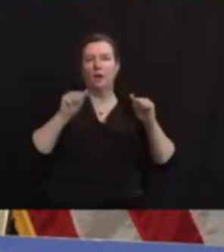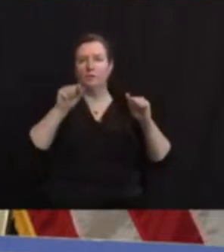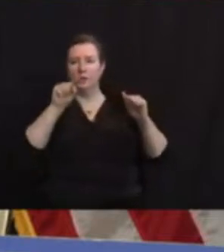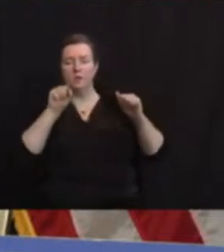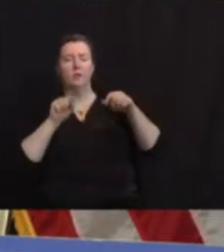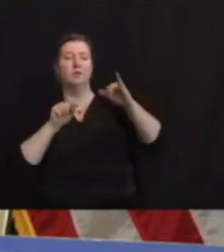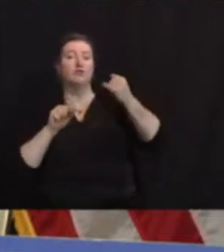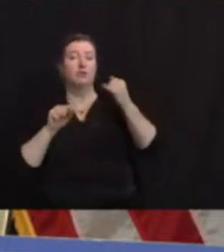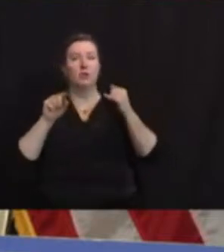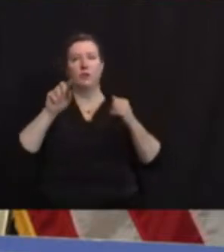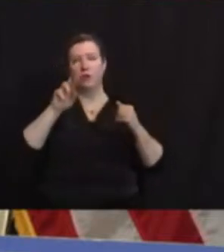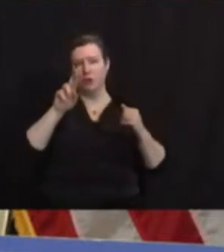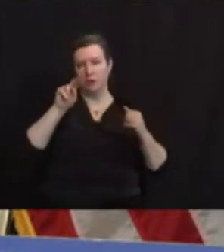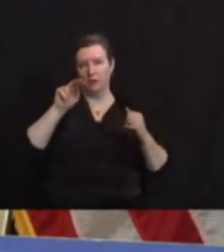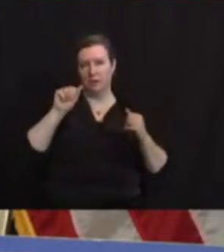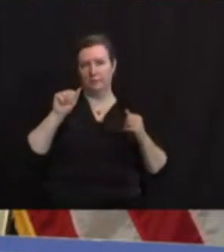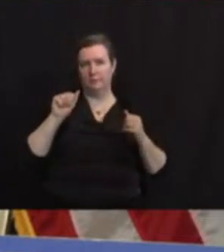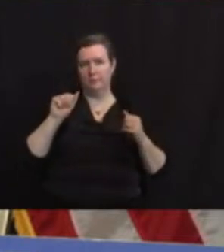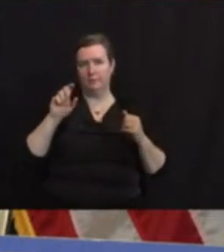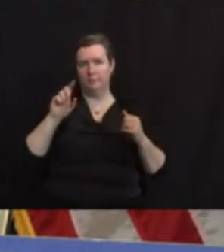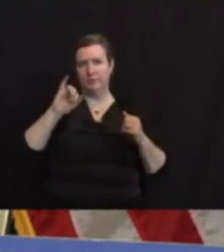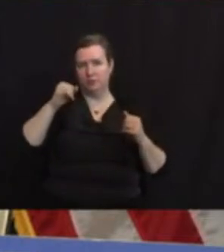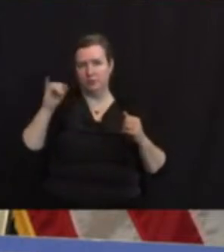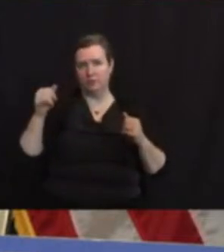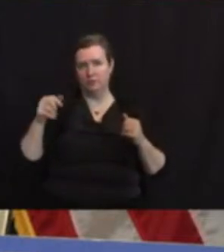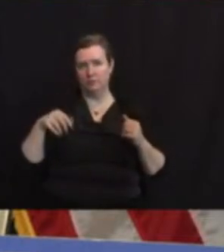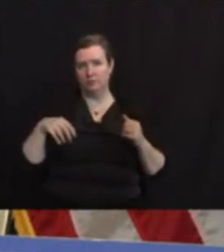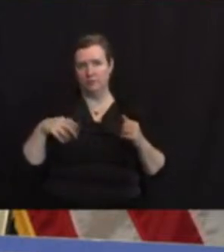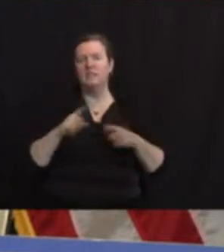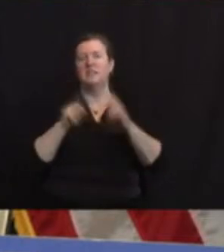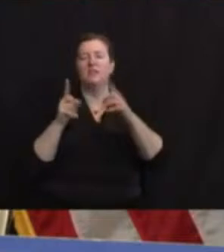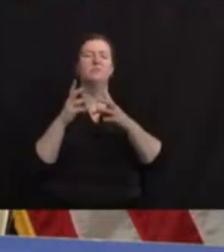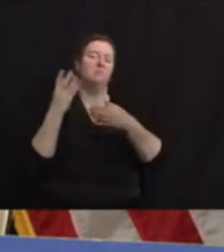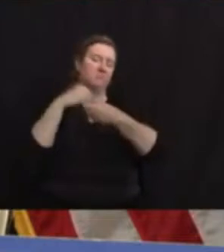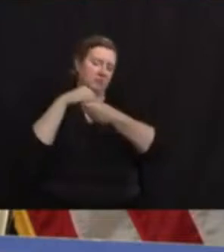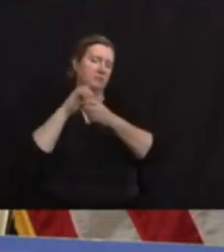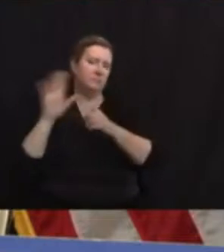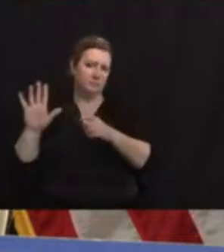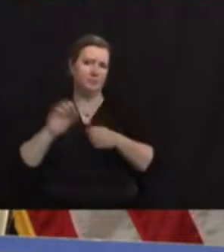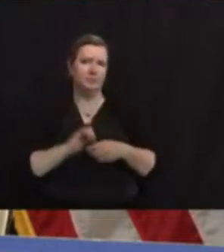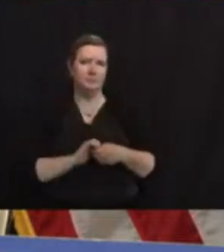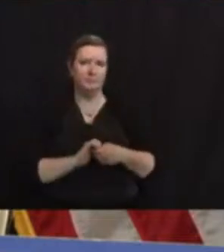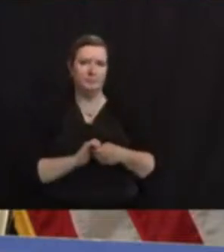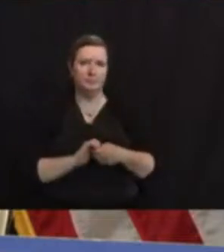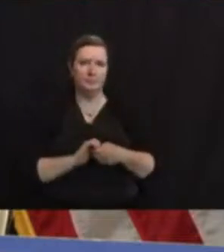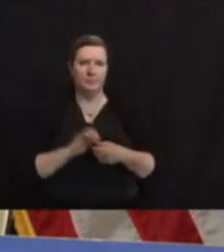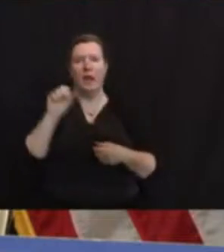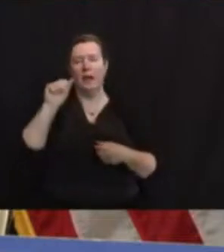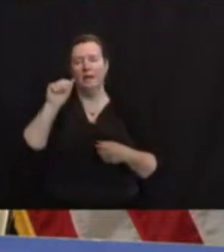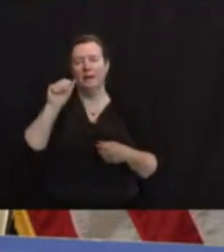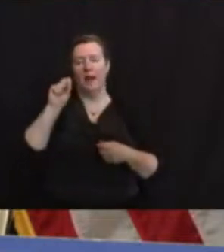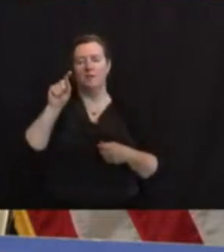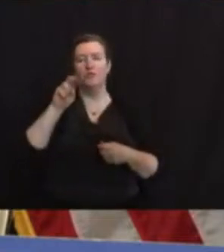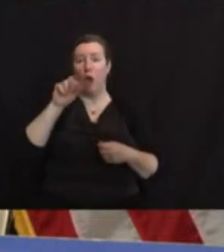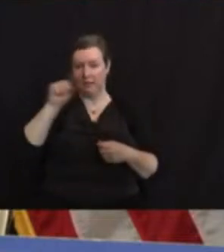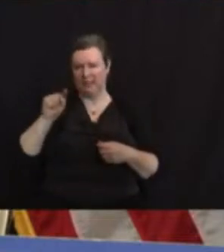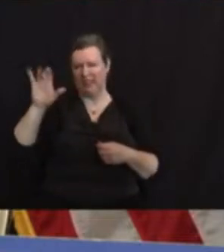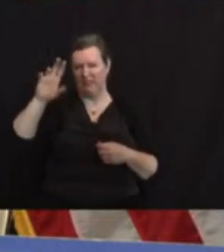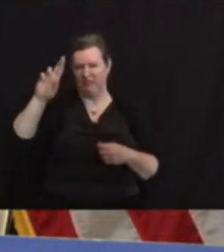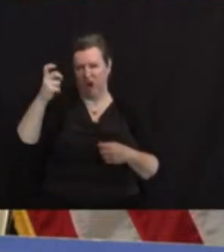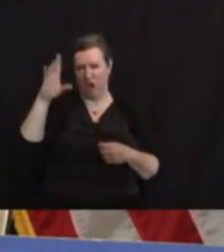developing a different vaccine with a different makeup based on the mutations. I'm not sure about J&J just yet. I'm sure all